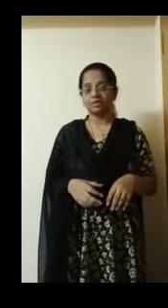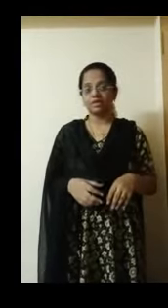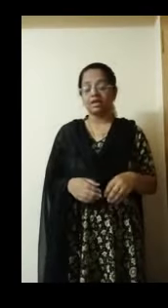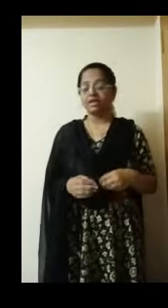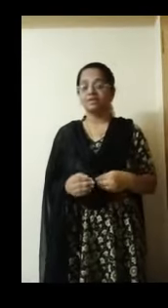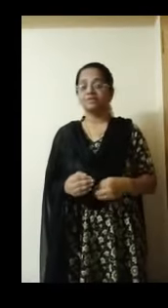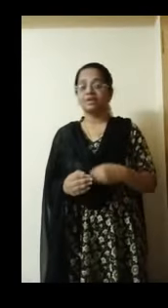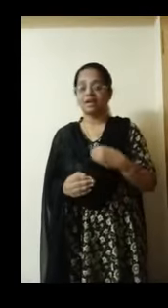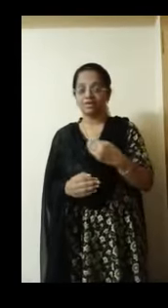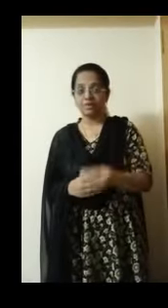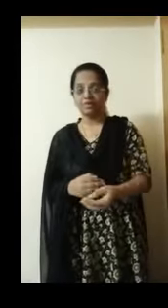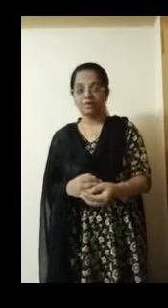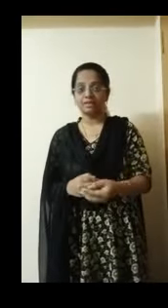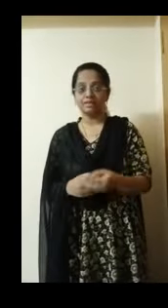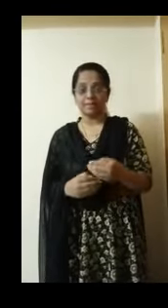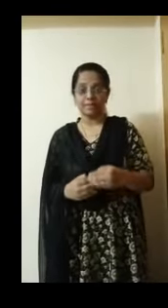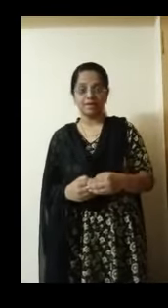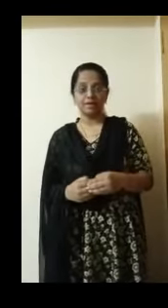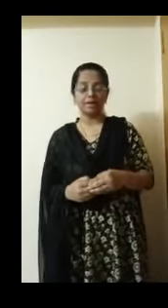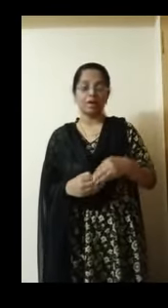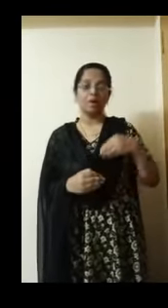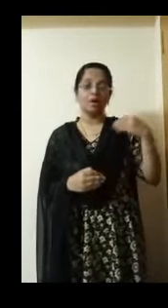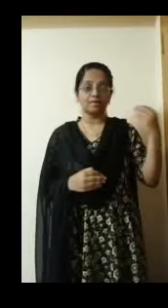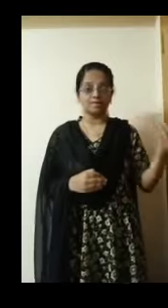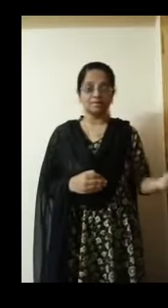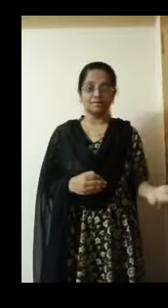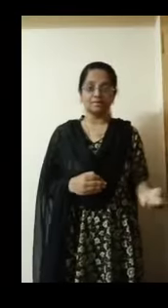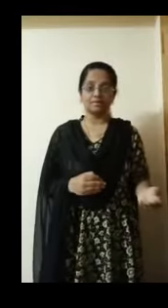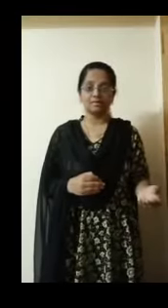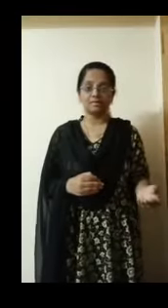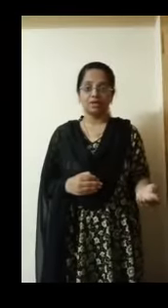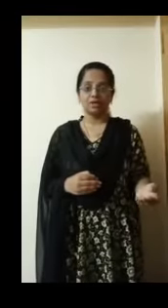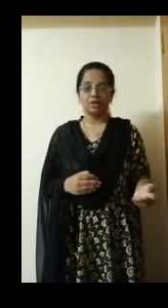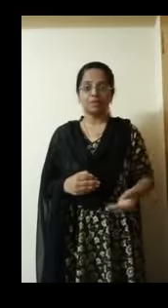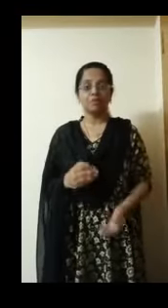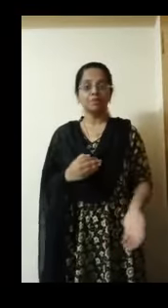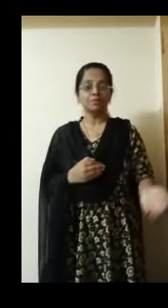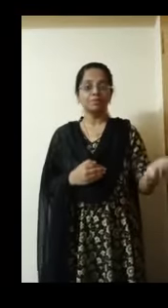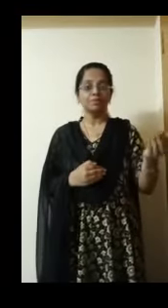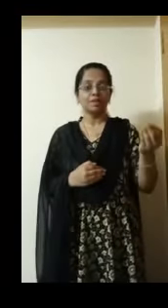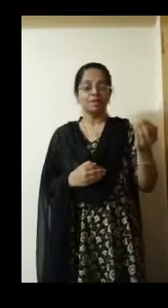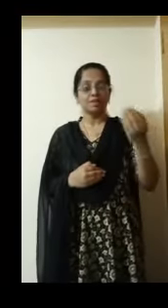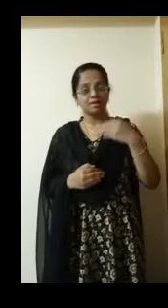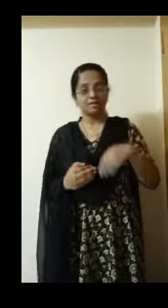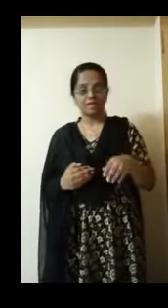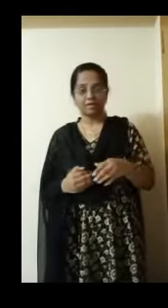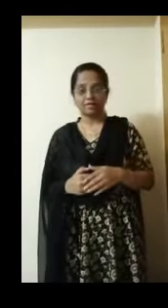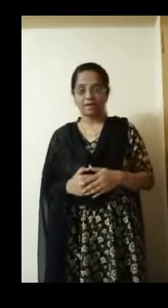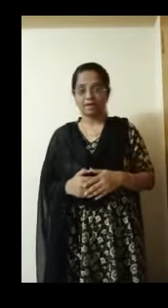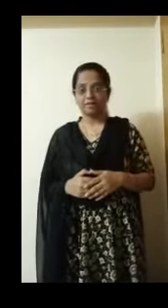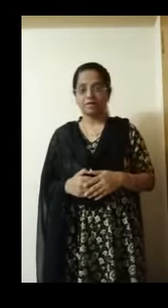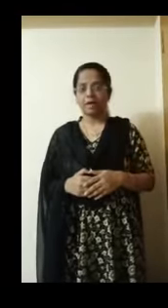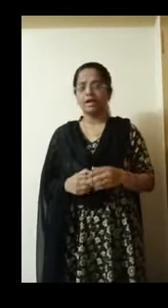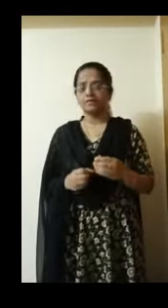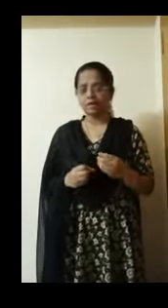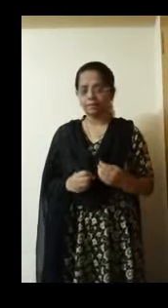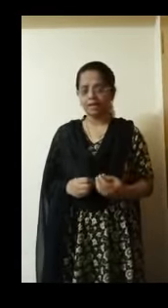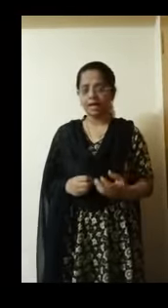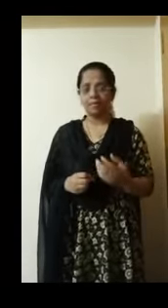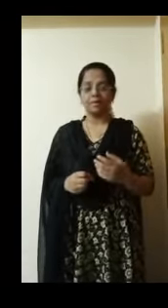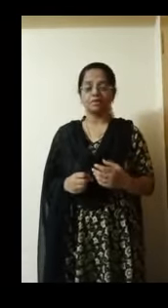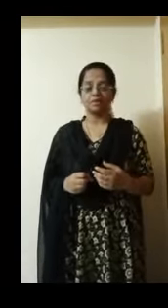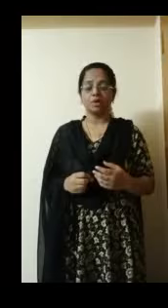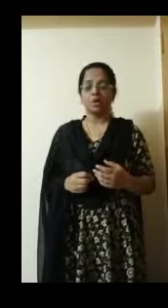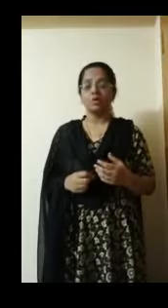purpose. Each and everyone is dependent on others to survive their life. And if